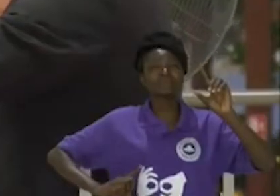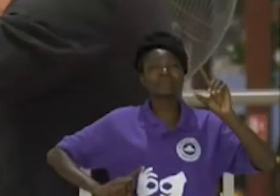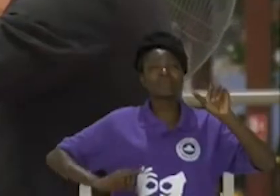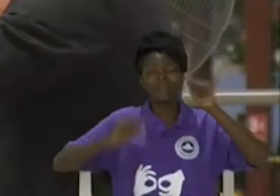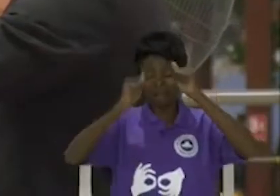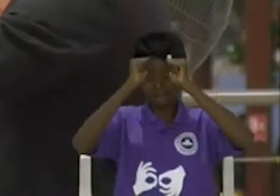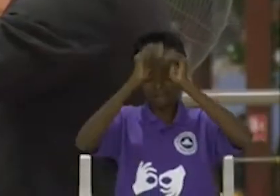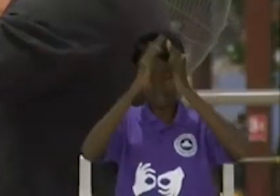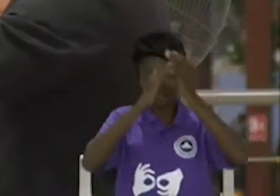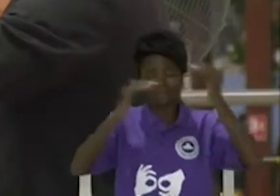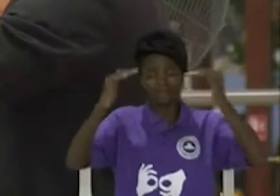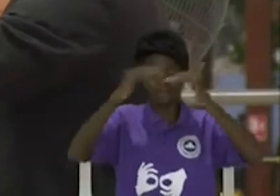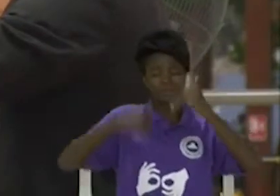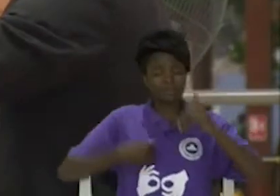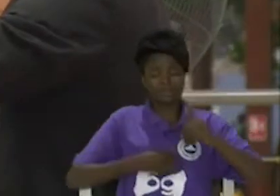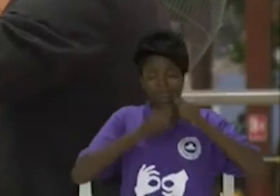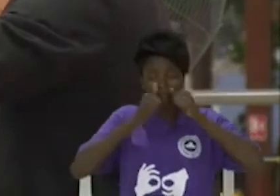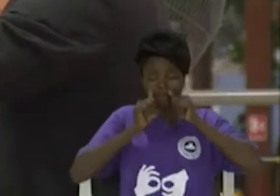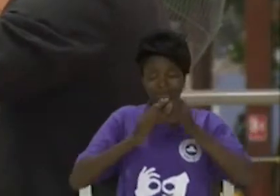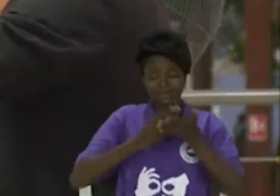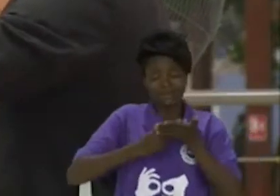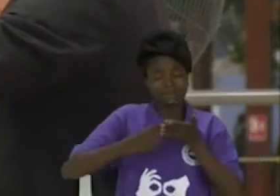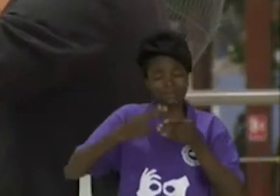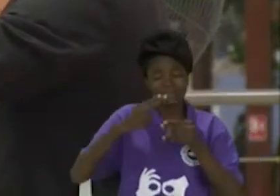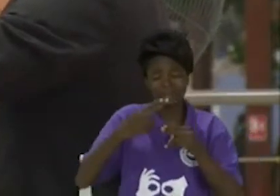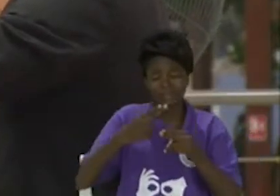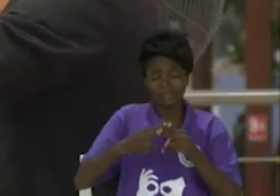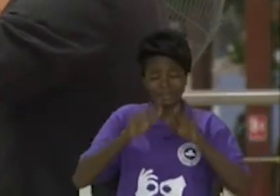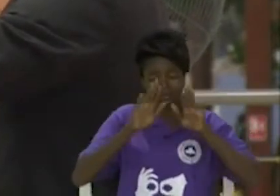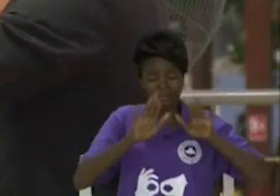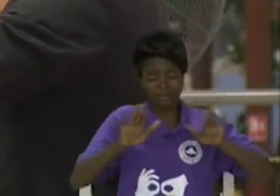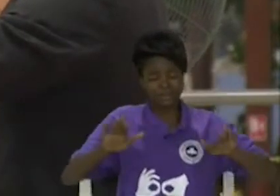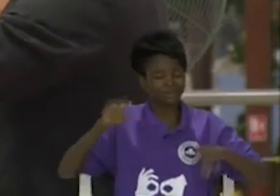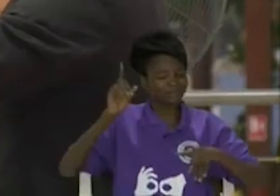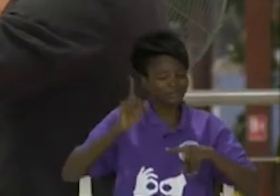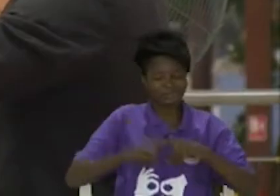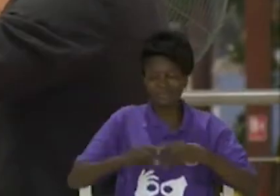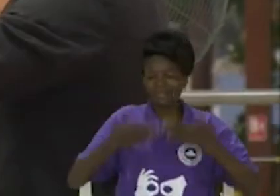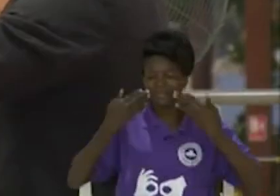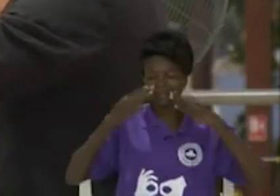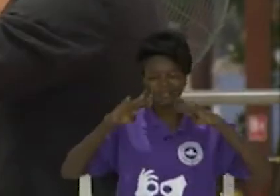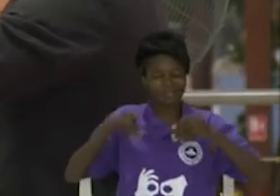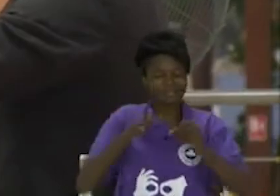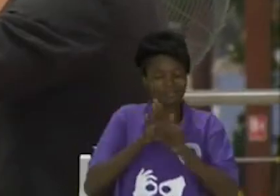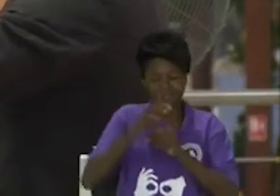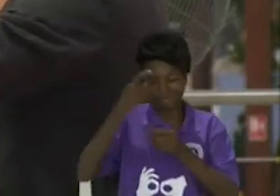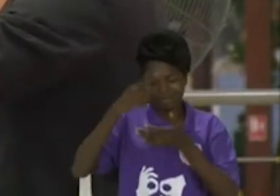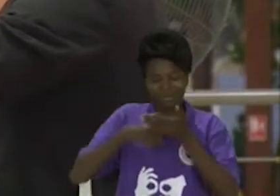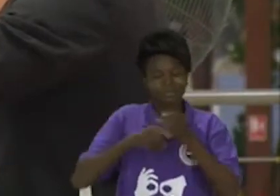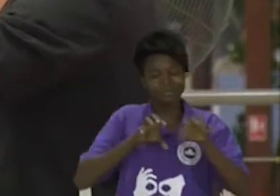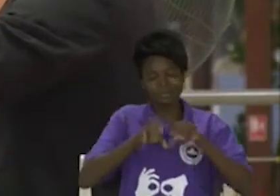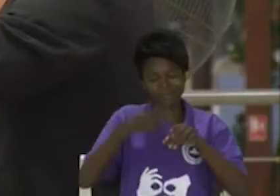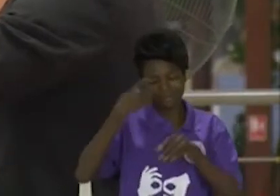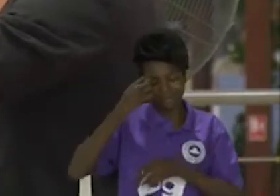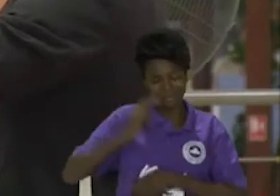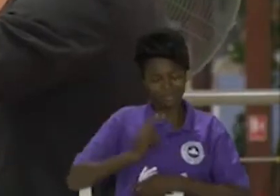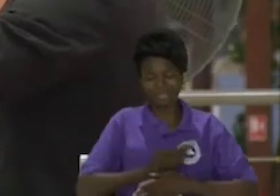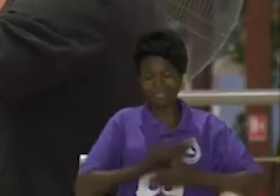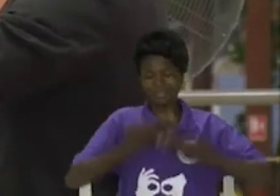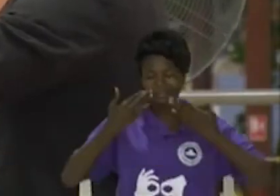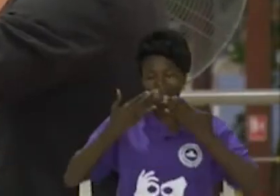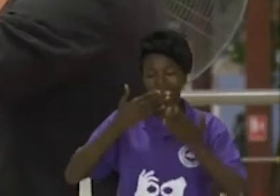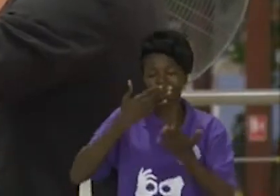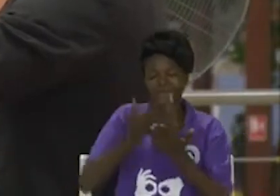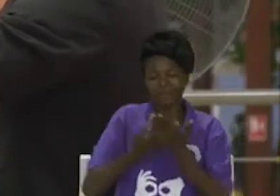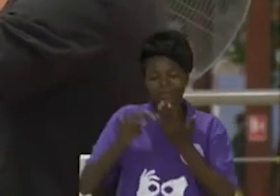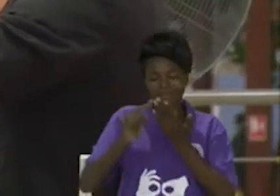Father in heaven, we bless your holy name. Your children cannot thank you enough for all that you do for us. Thank you for your goodness.